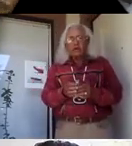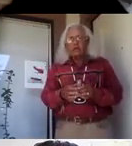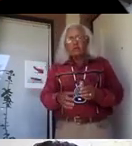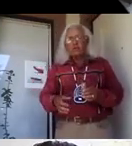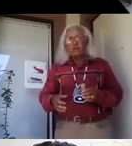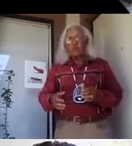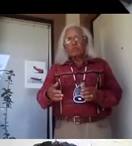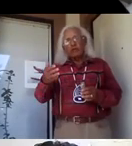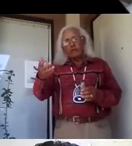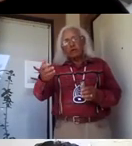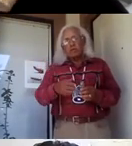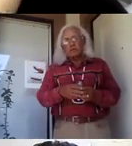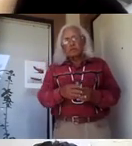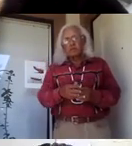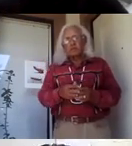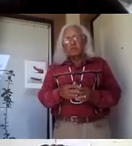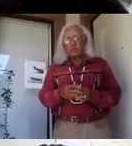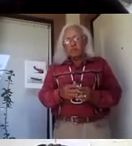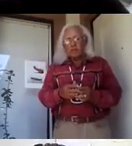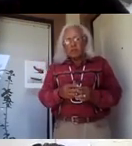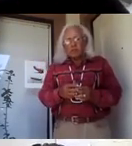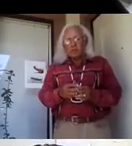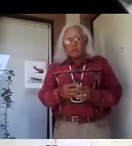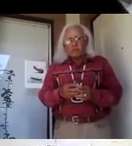To our elders, we pray for our elders,